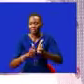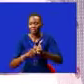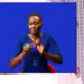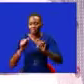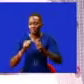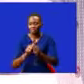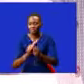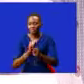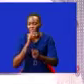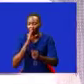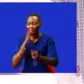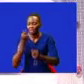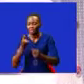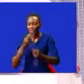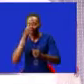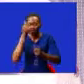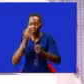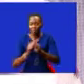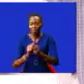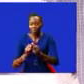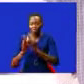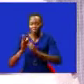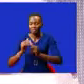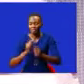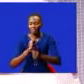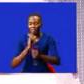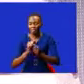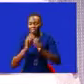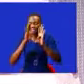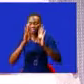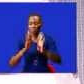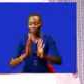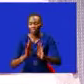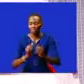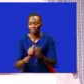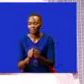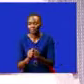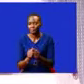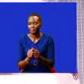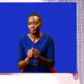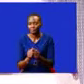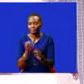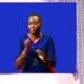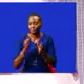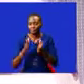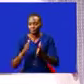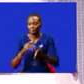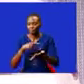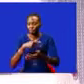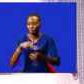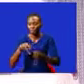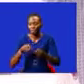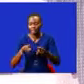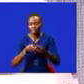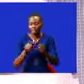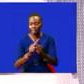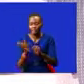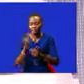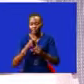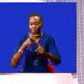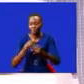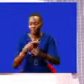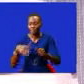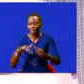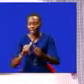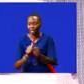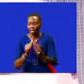bed maonge nikech security na en gimoro ma nyaka bed maber ka jok ma wuotho gi jok ma wuok madhi kuonde